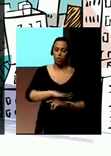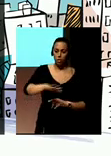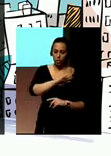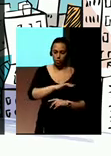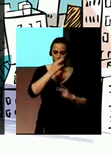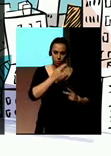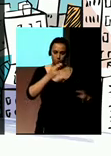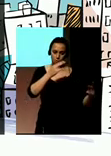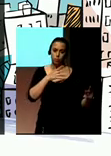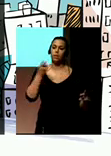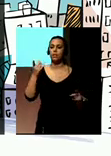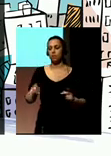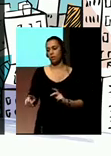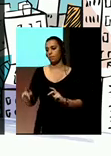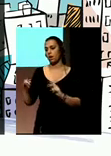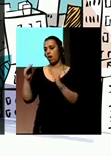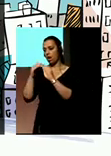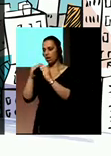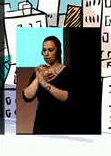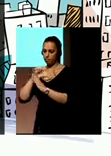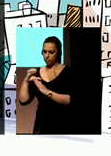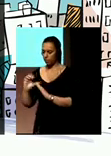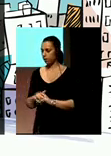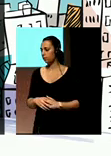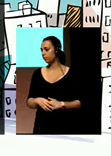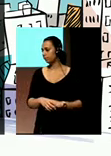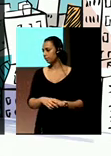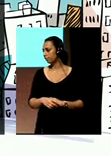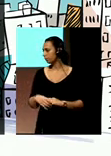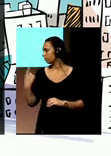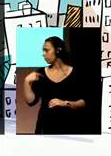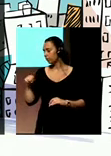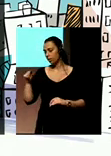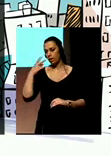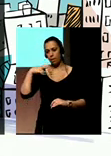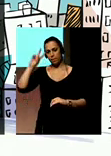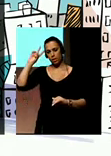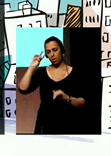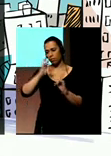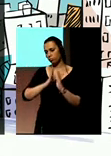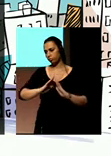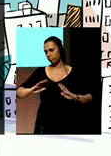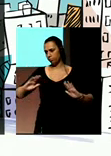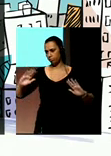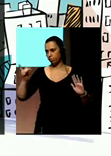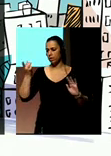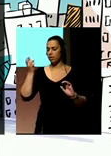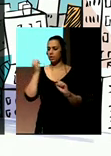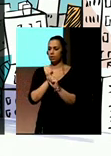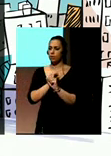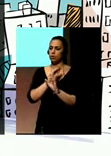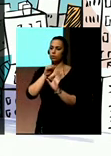and urban spaces for private owners. He has a